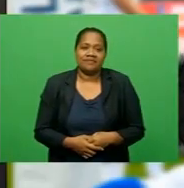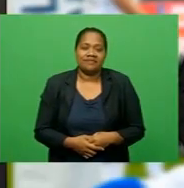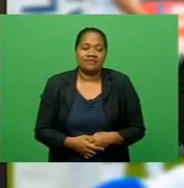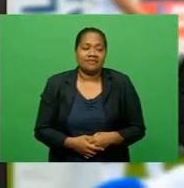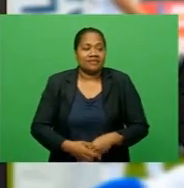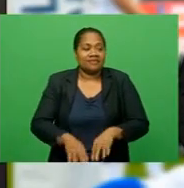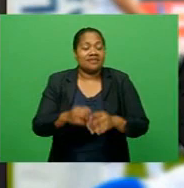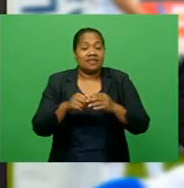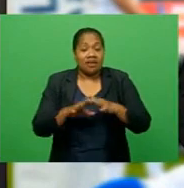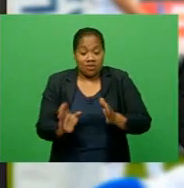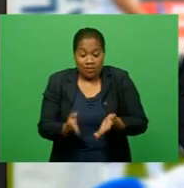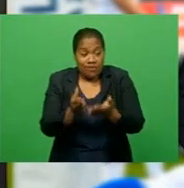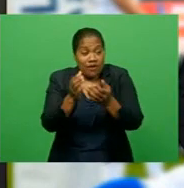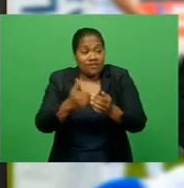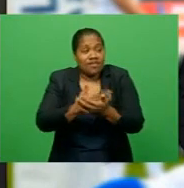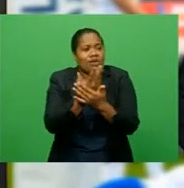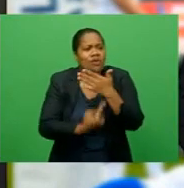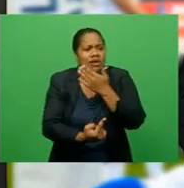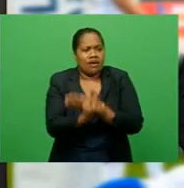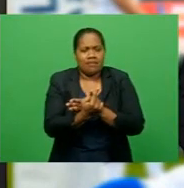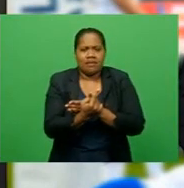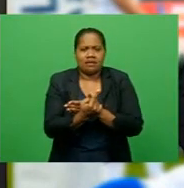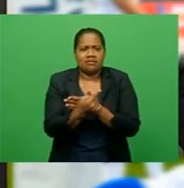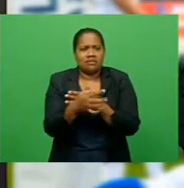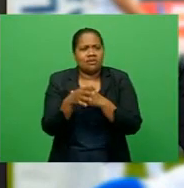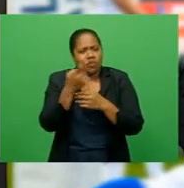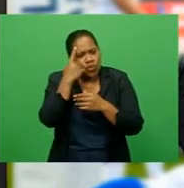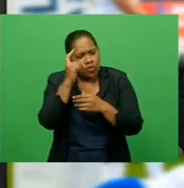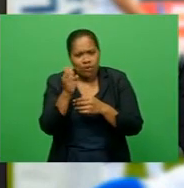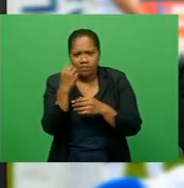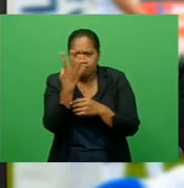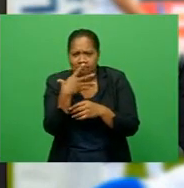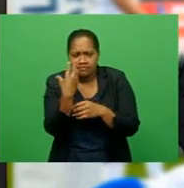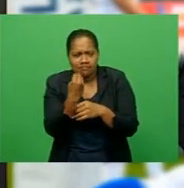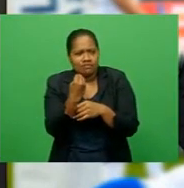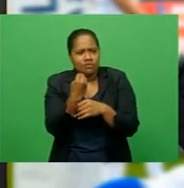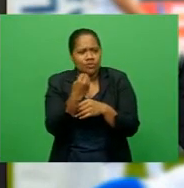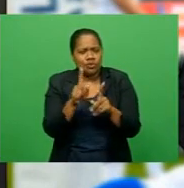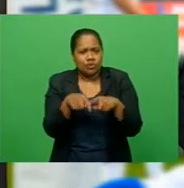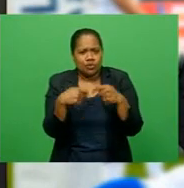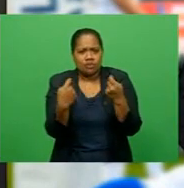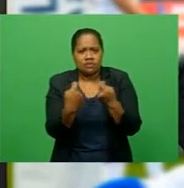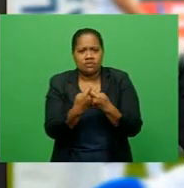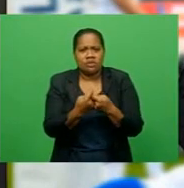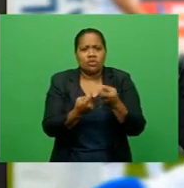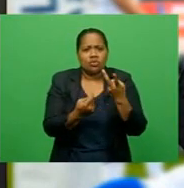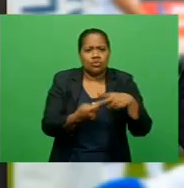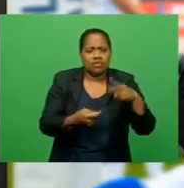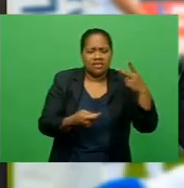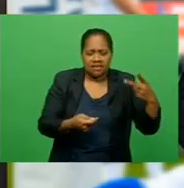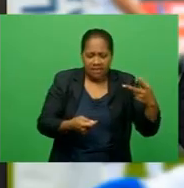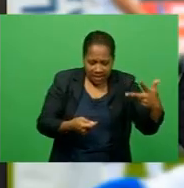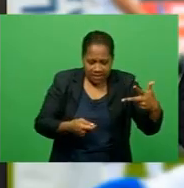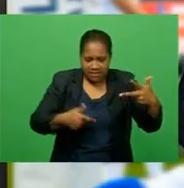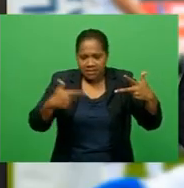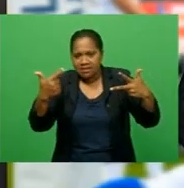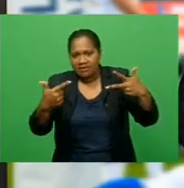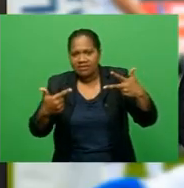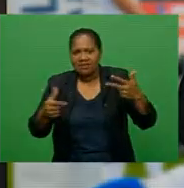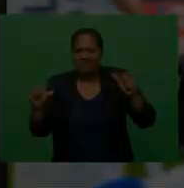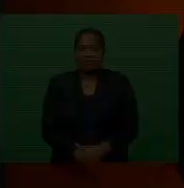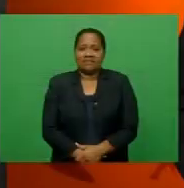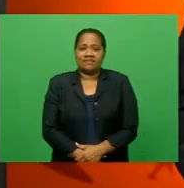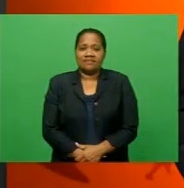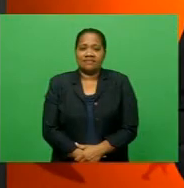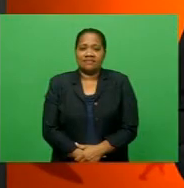In play of the day, the Azzurri pulling off a beautiful team try in their 28-17 loss to Scotland in the Autumn Nations Cup over the